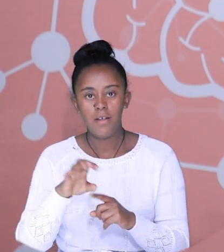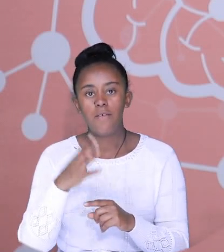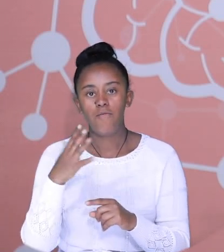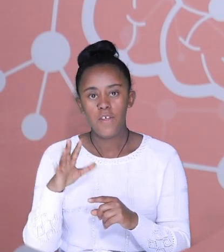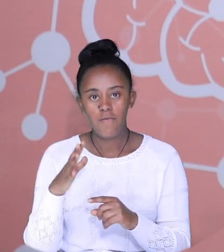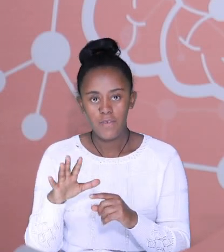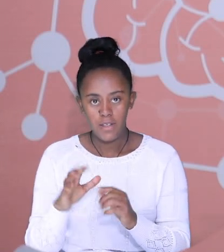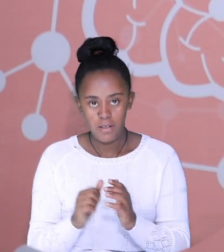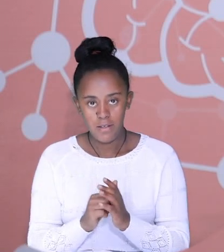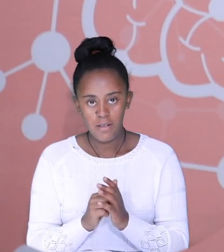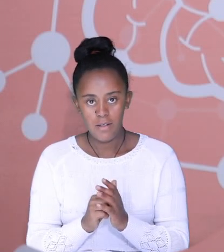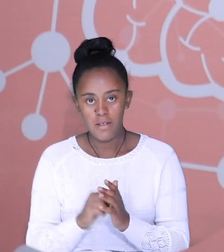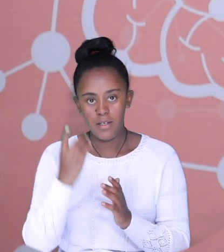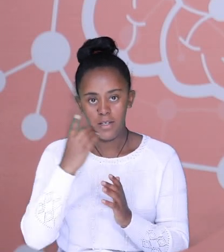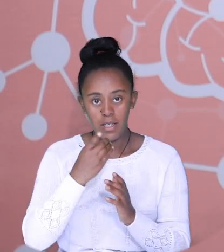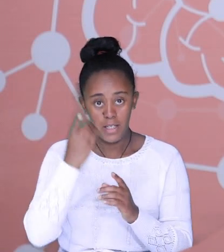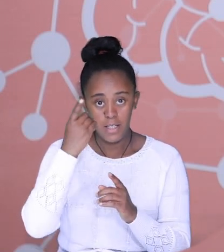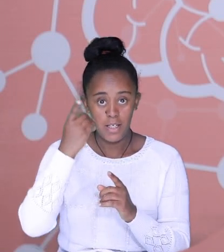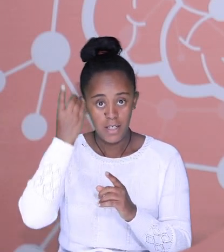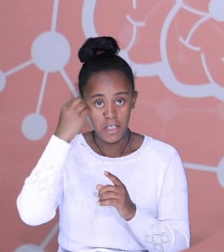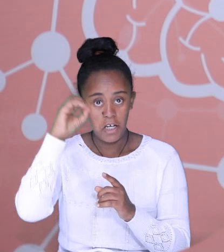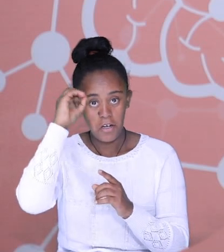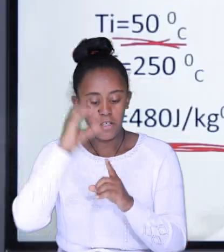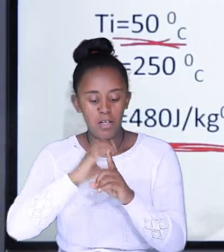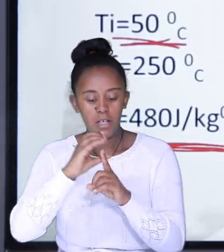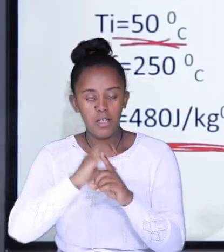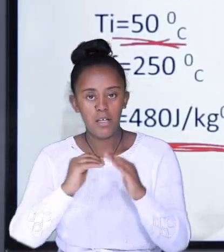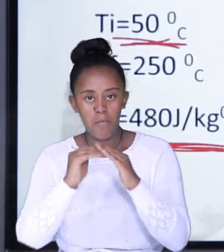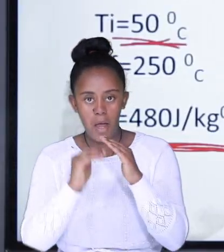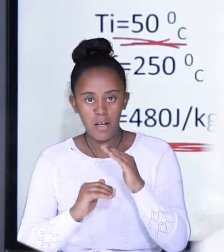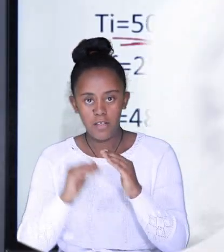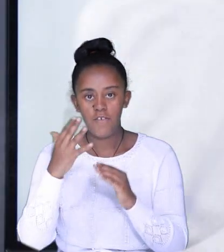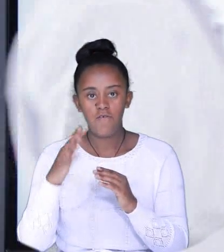250 degrees Celsius minus 50 degrees Celsius.